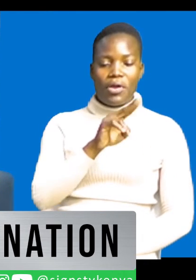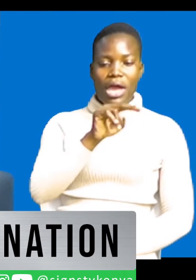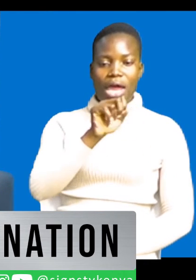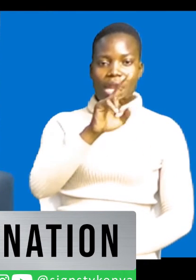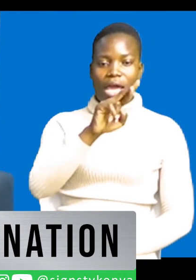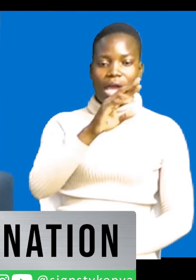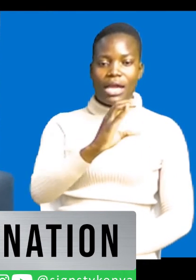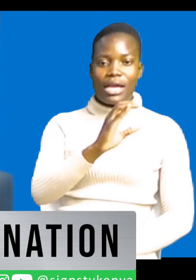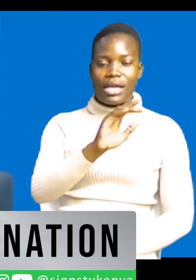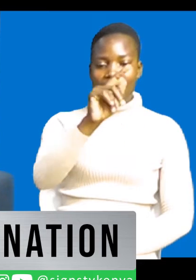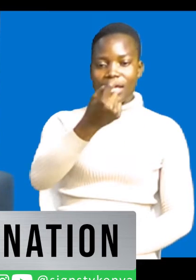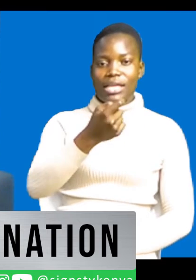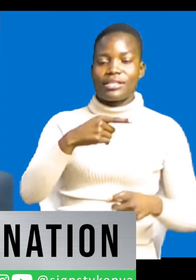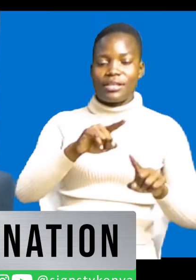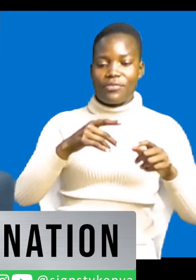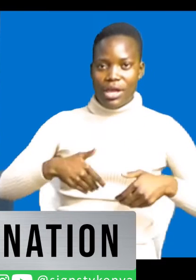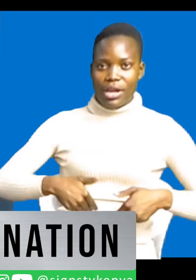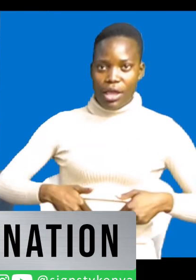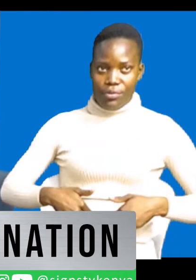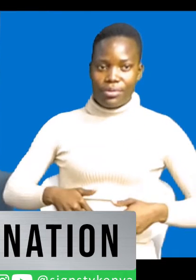Youth. Okay. Yes.